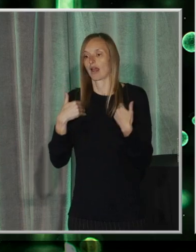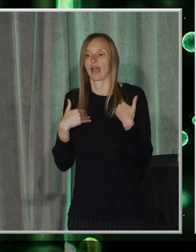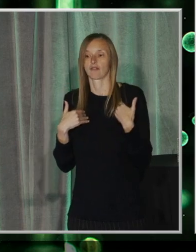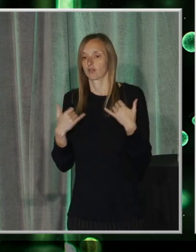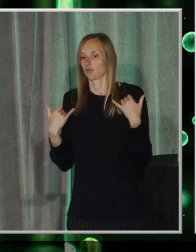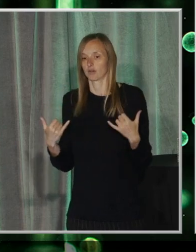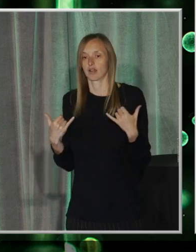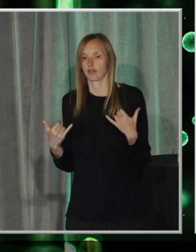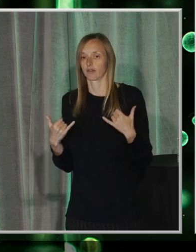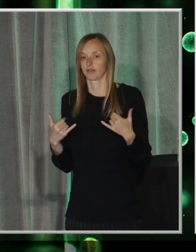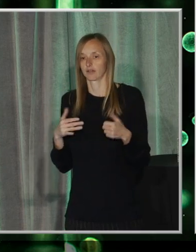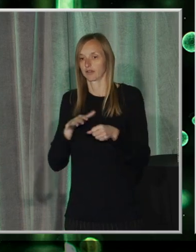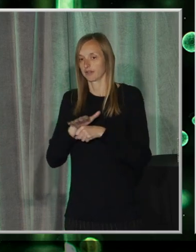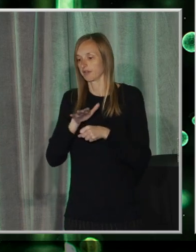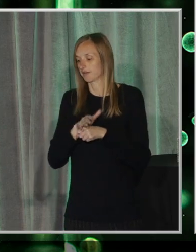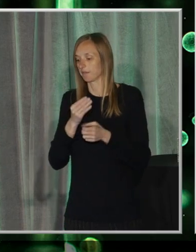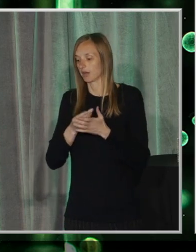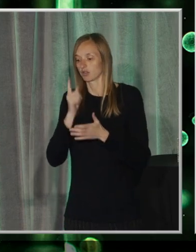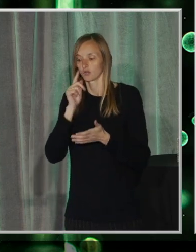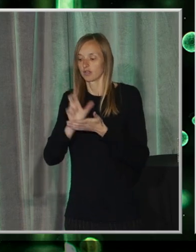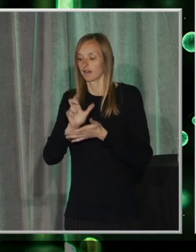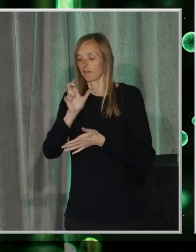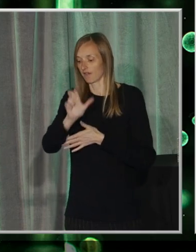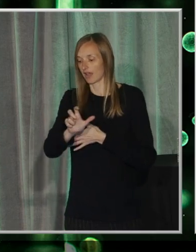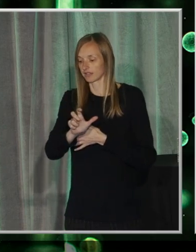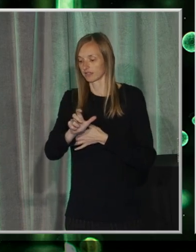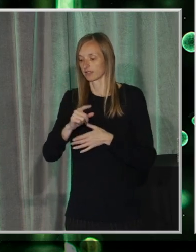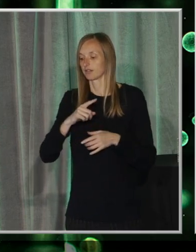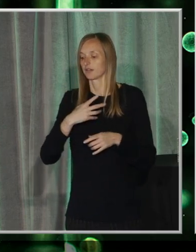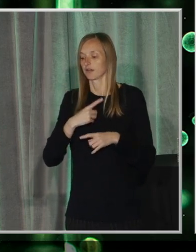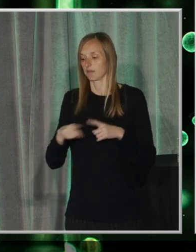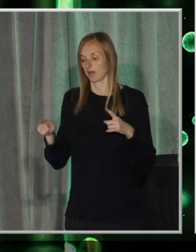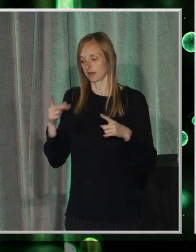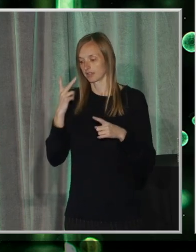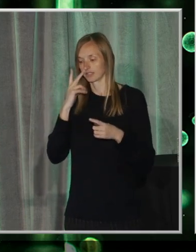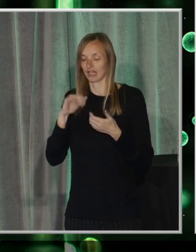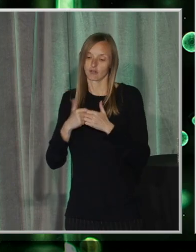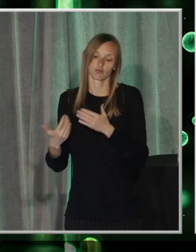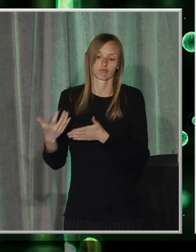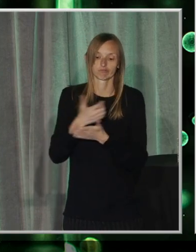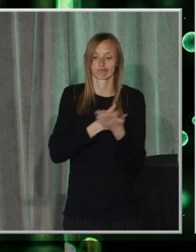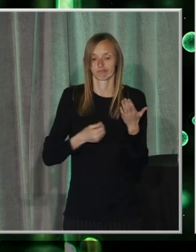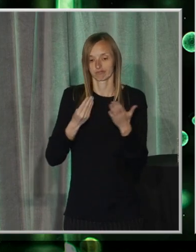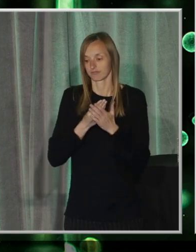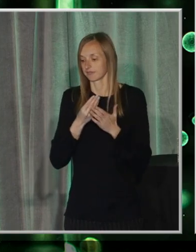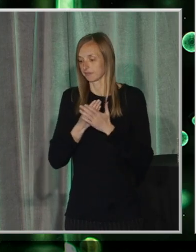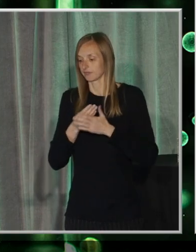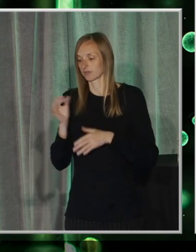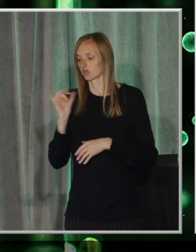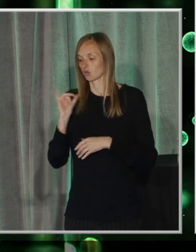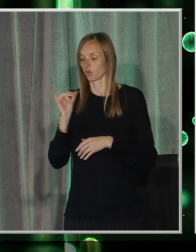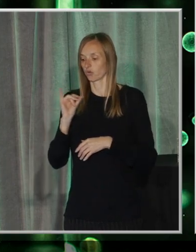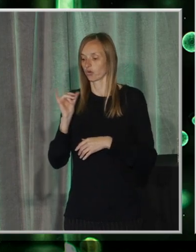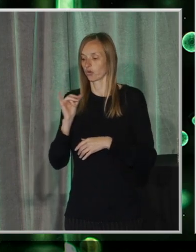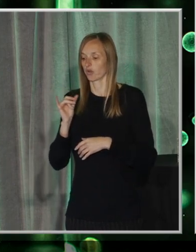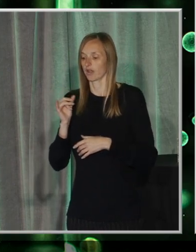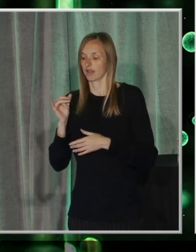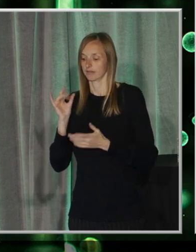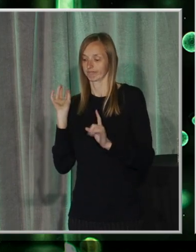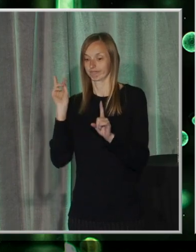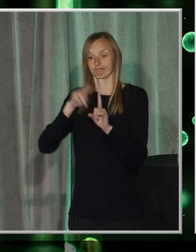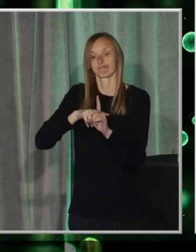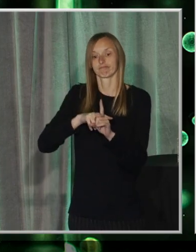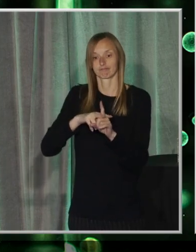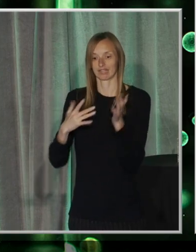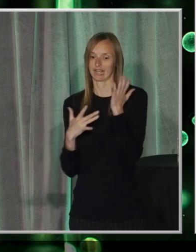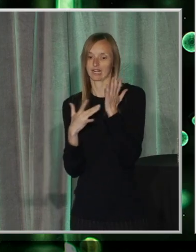a core amount to invest, but we're still finding how we can get enough money. So also is adaptation to the